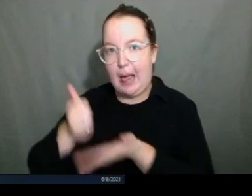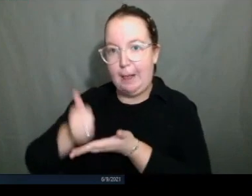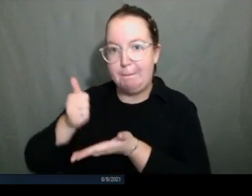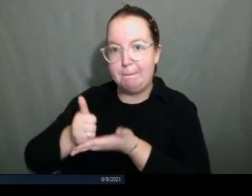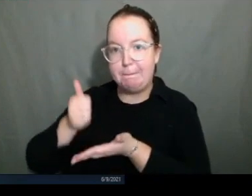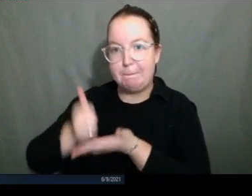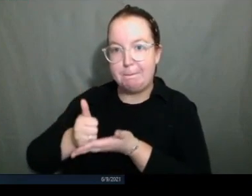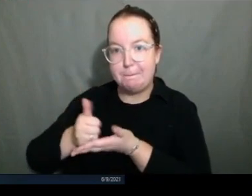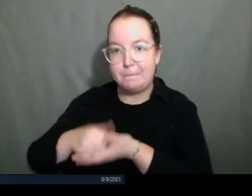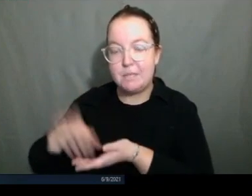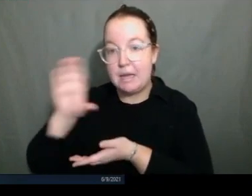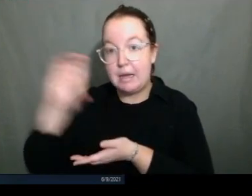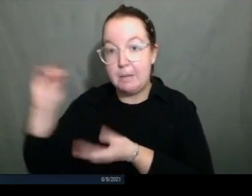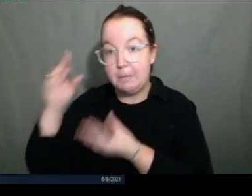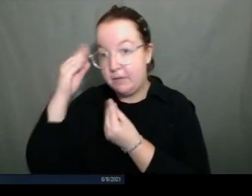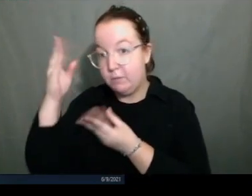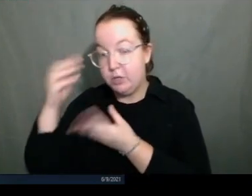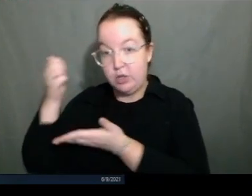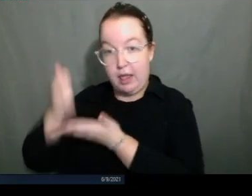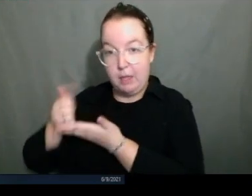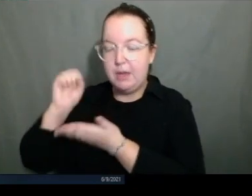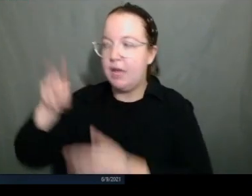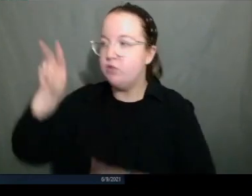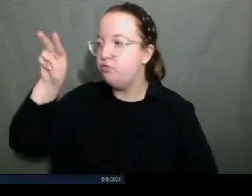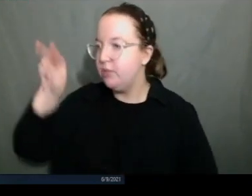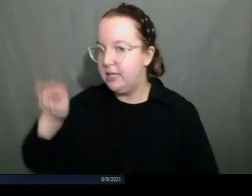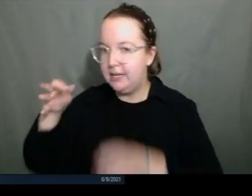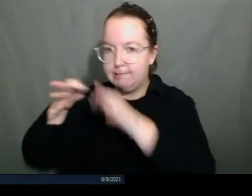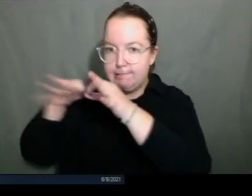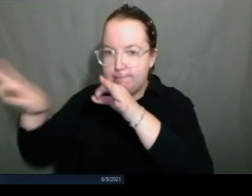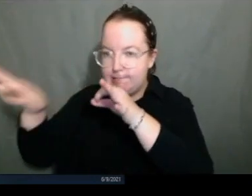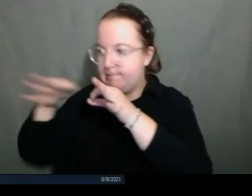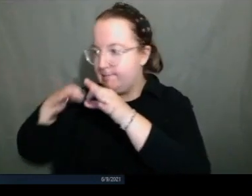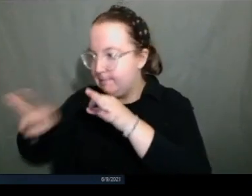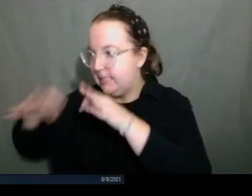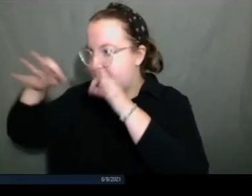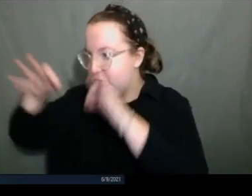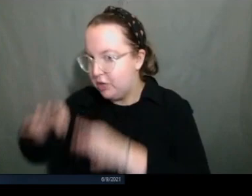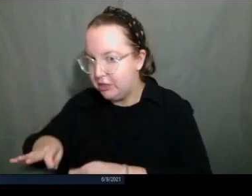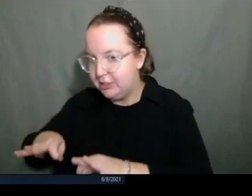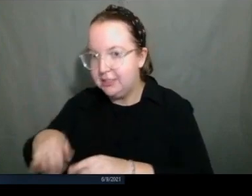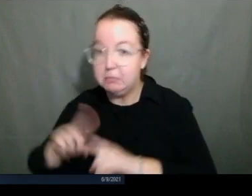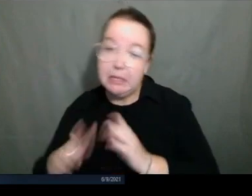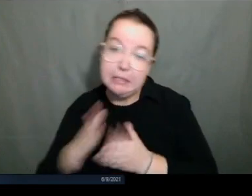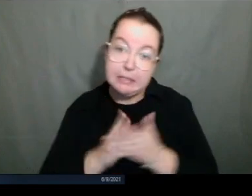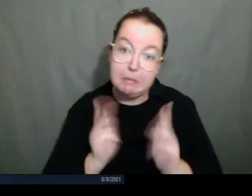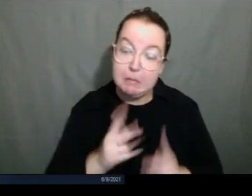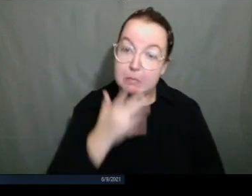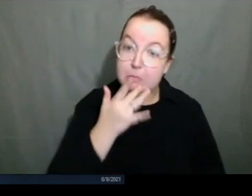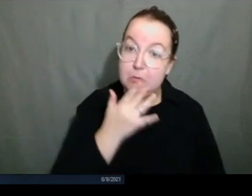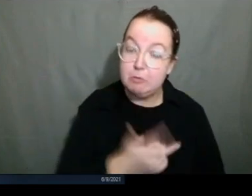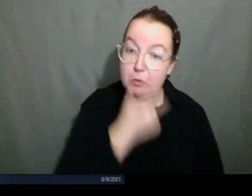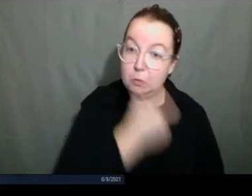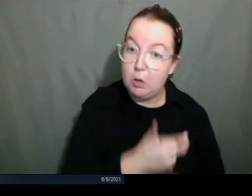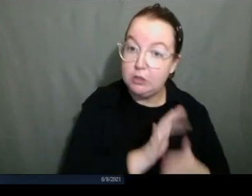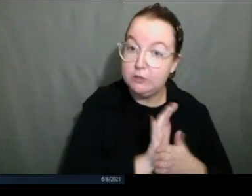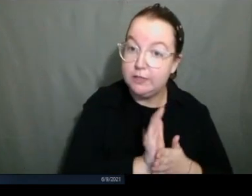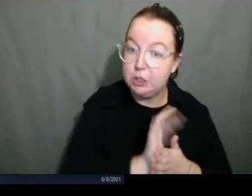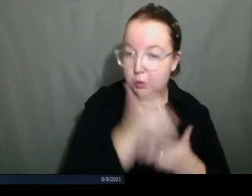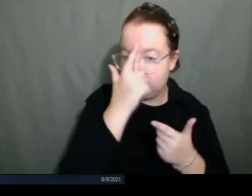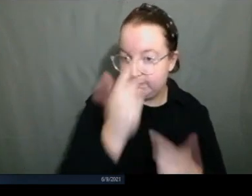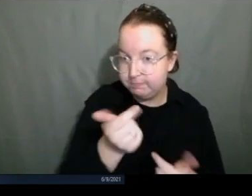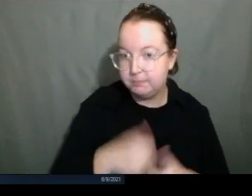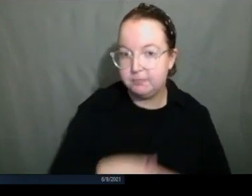and company information. This is where you can access all of our quick guides on everything we review